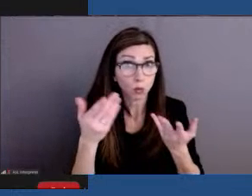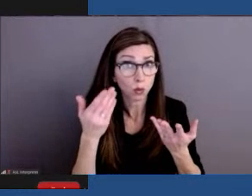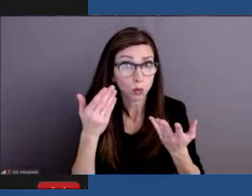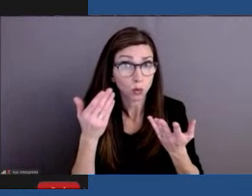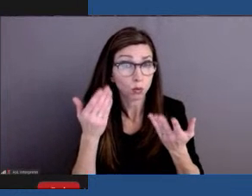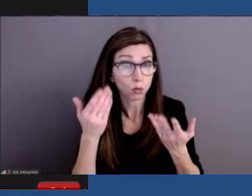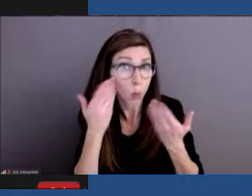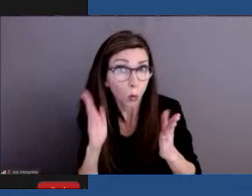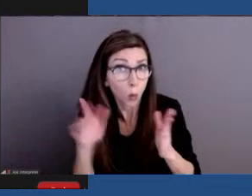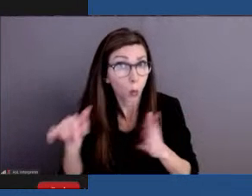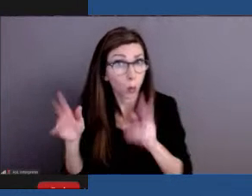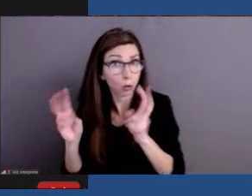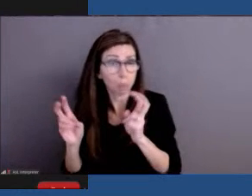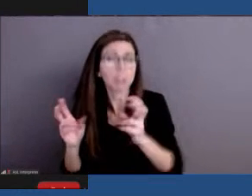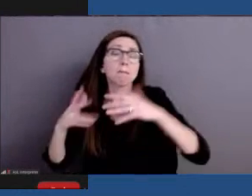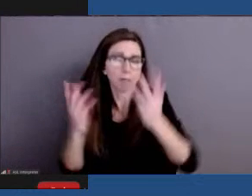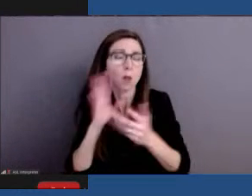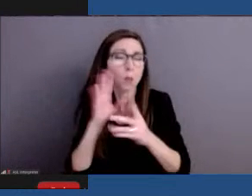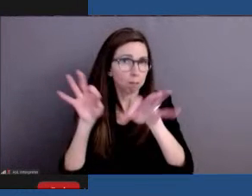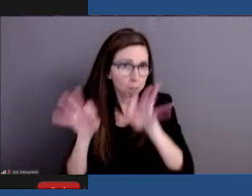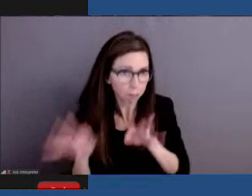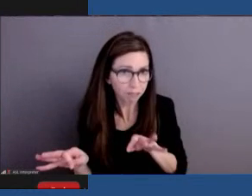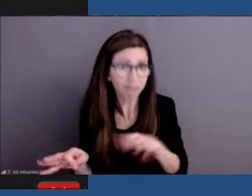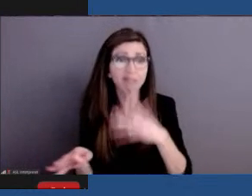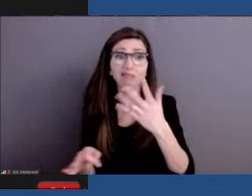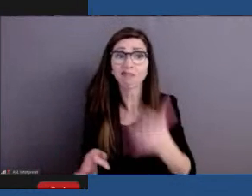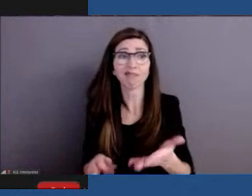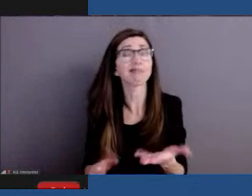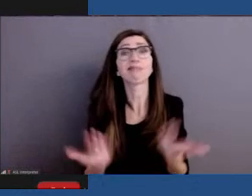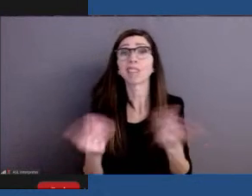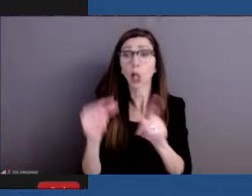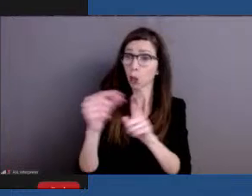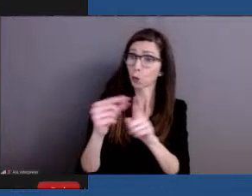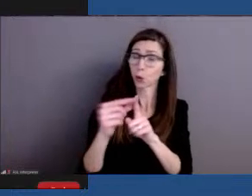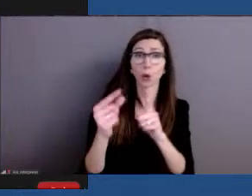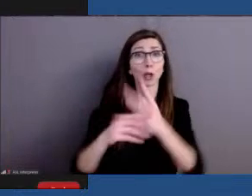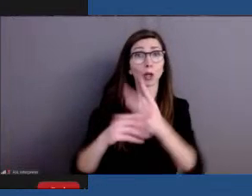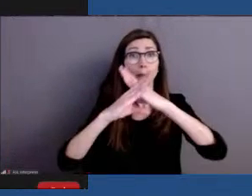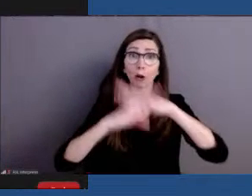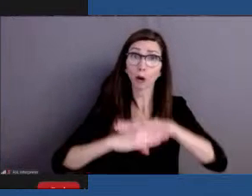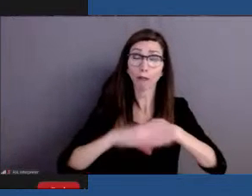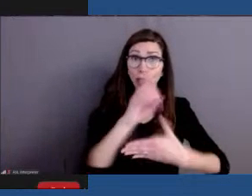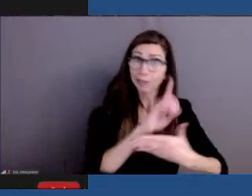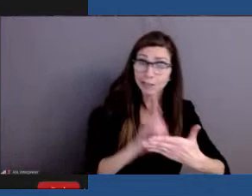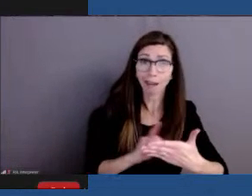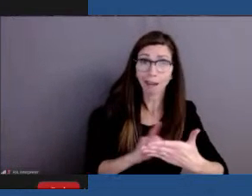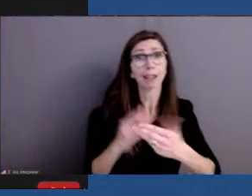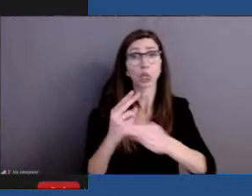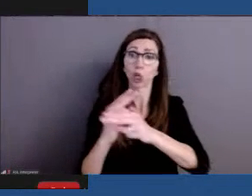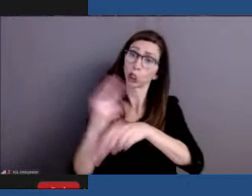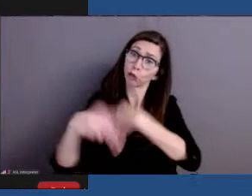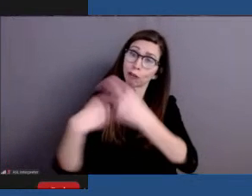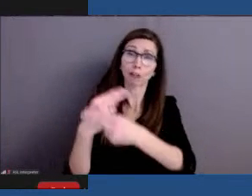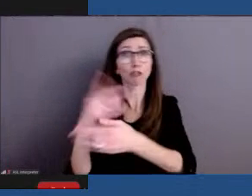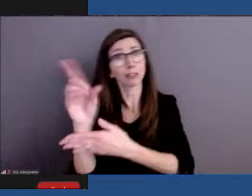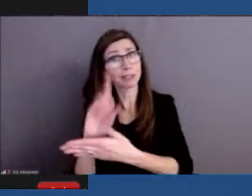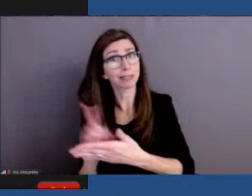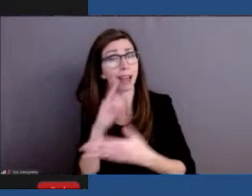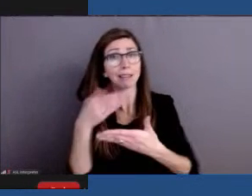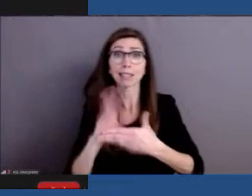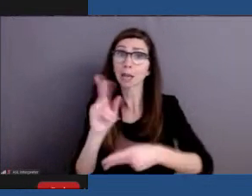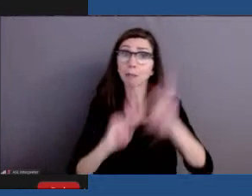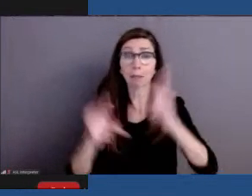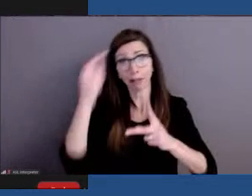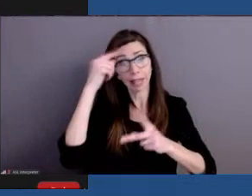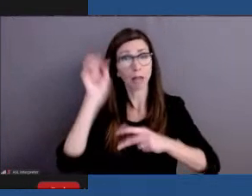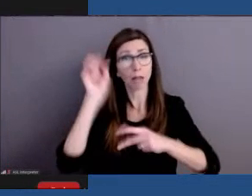disability. Often the terms barrier-free design, accessible design, universal design, they're all thrown around as if they all have